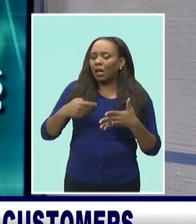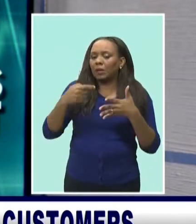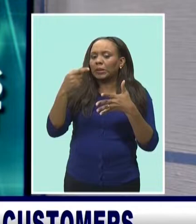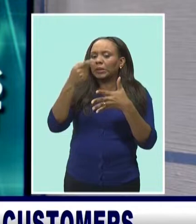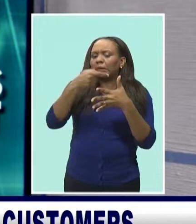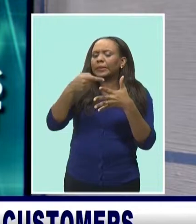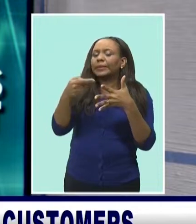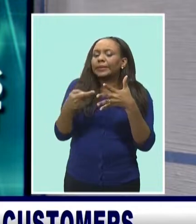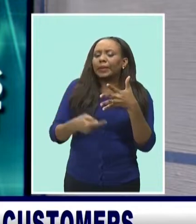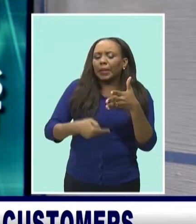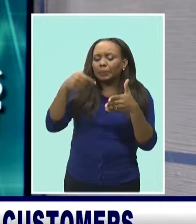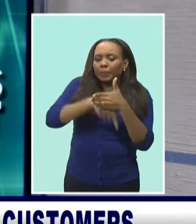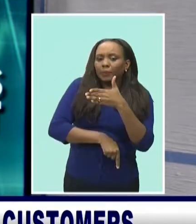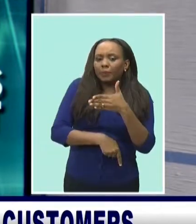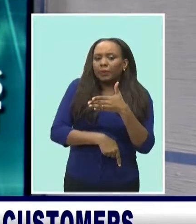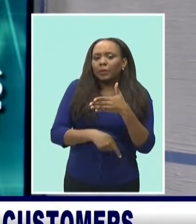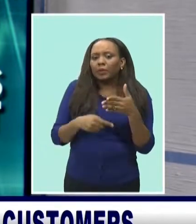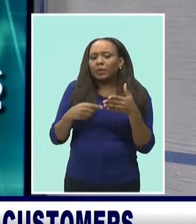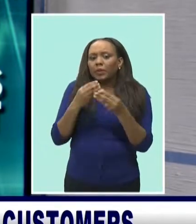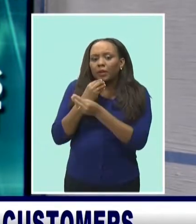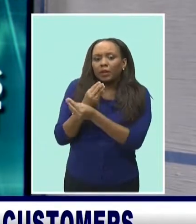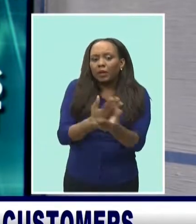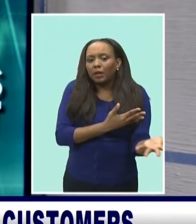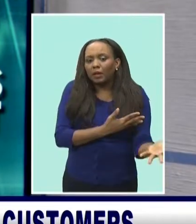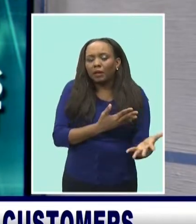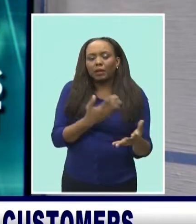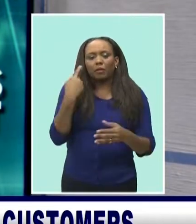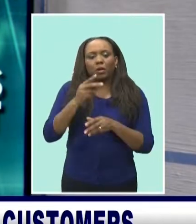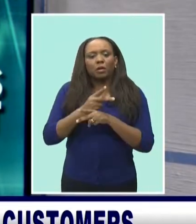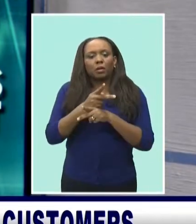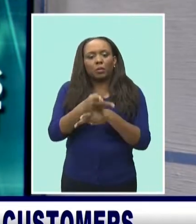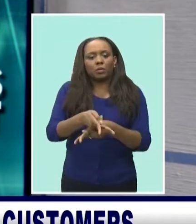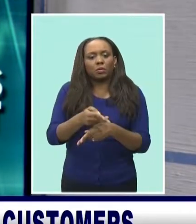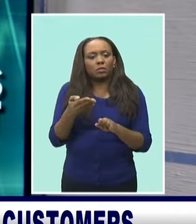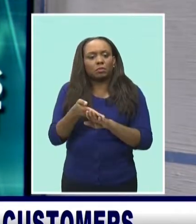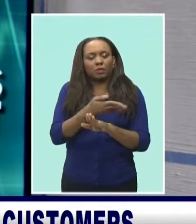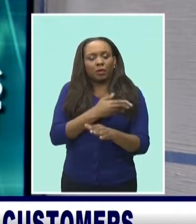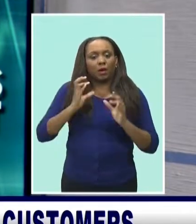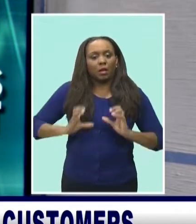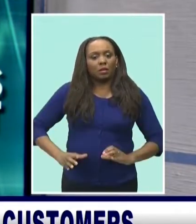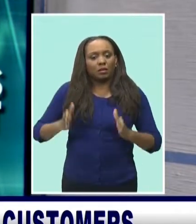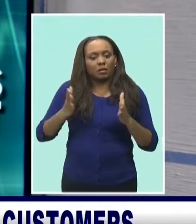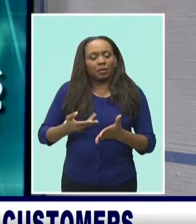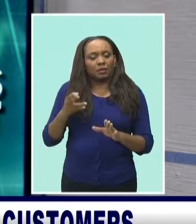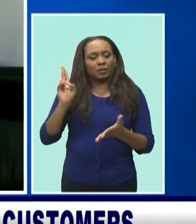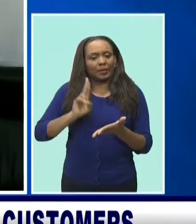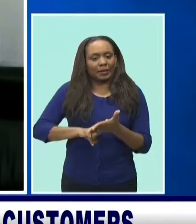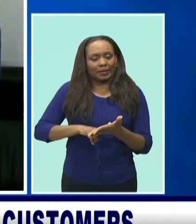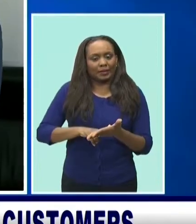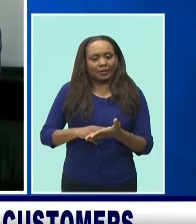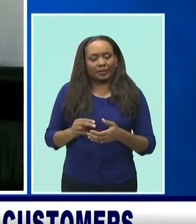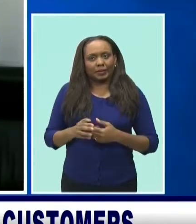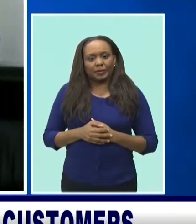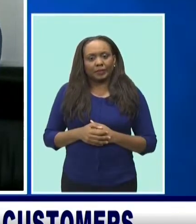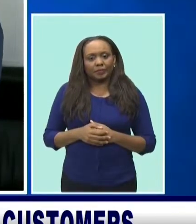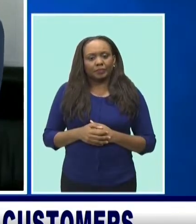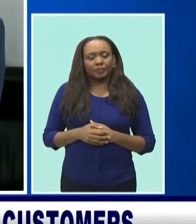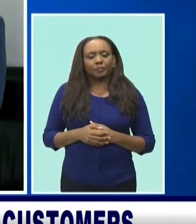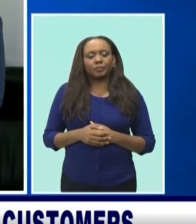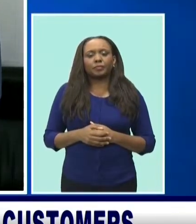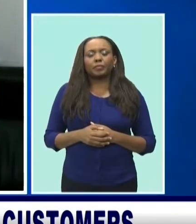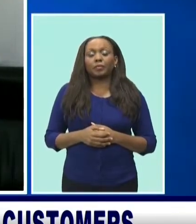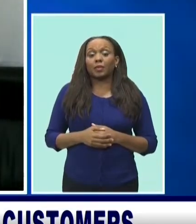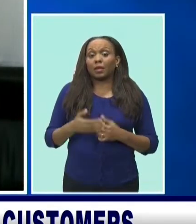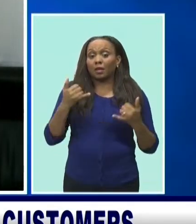the terms and conditions for loans before customers sign off on them. And the obligation, on the other hand,